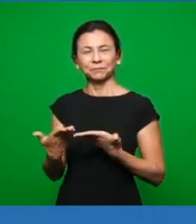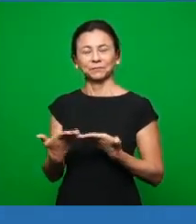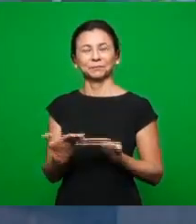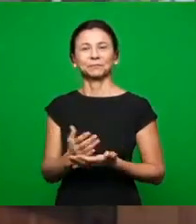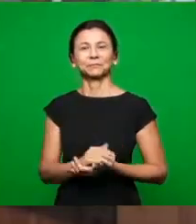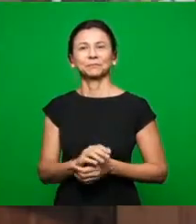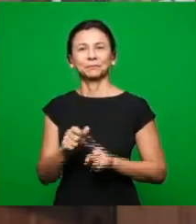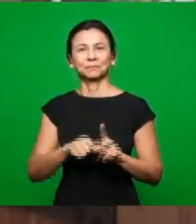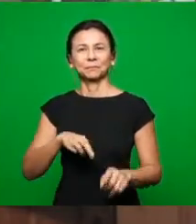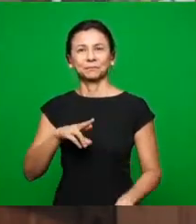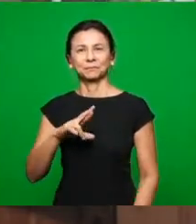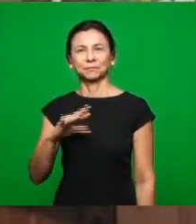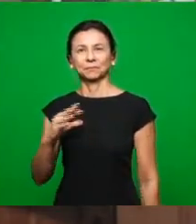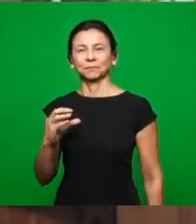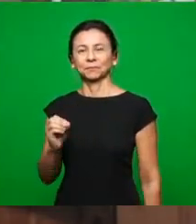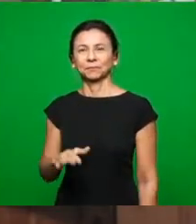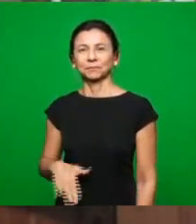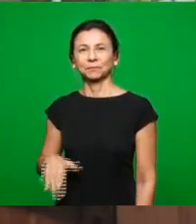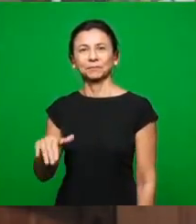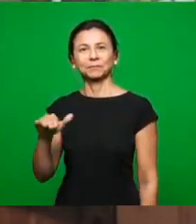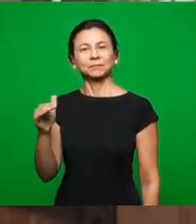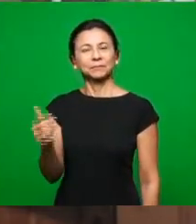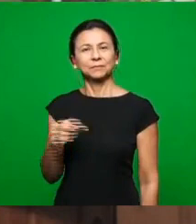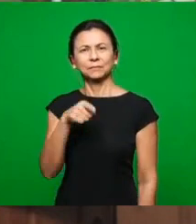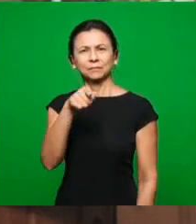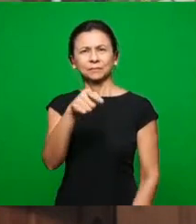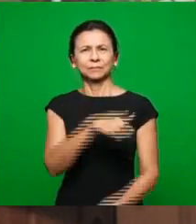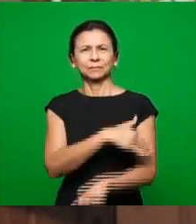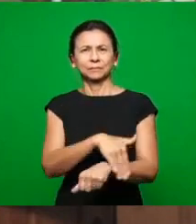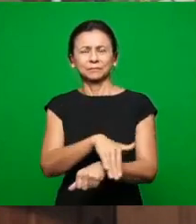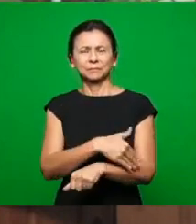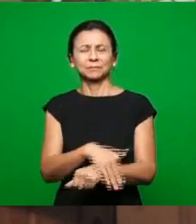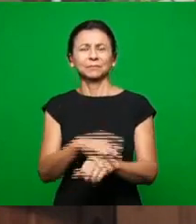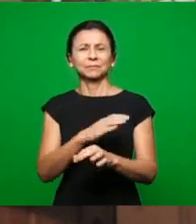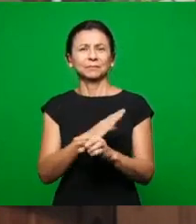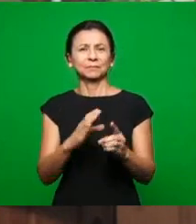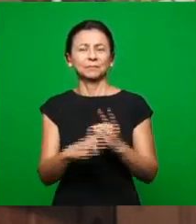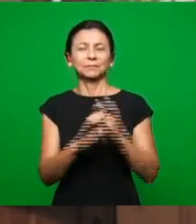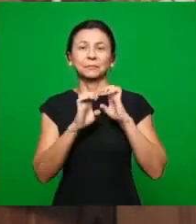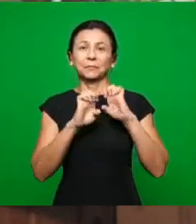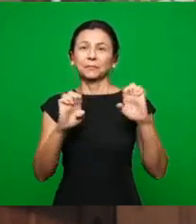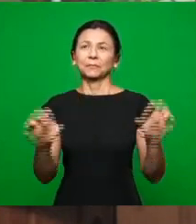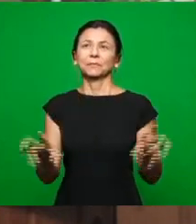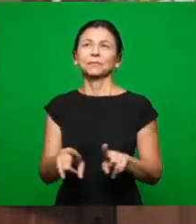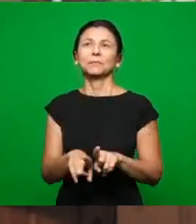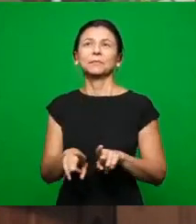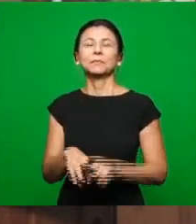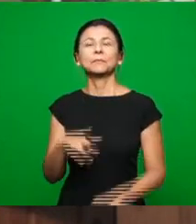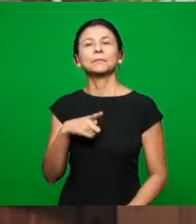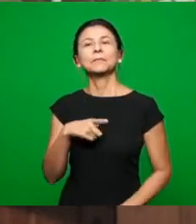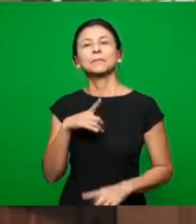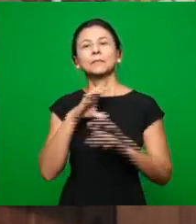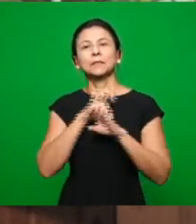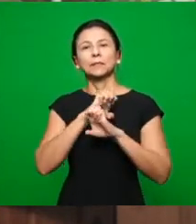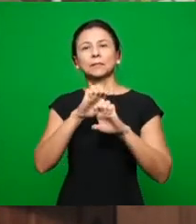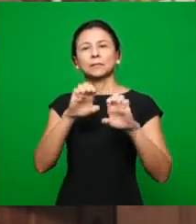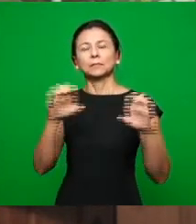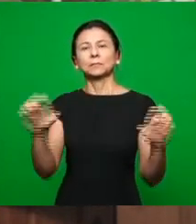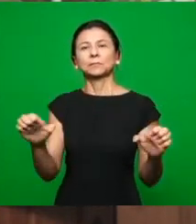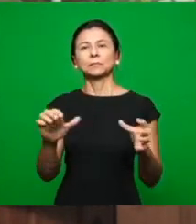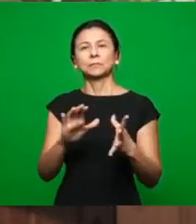to the children. So on the streets of the city in San José dos Campos, evangelistic service. We also have